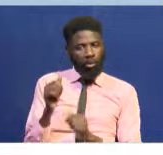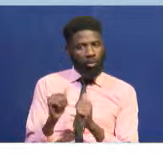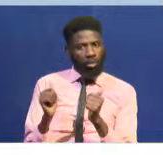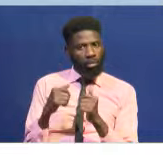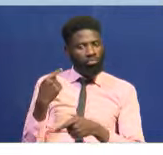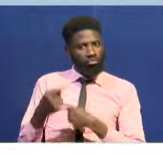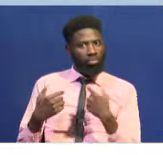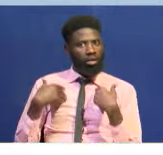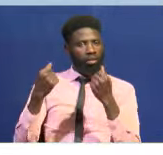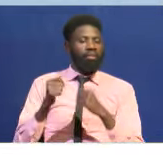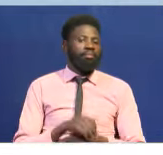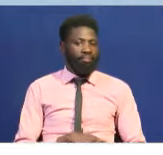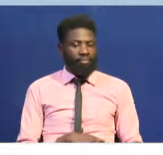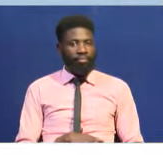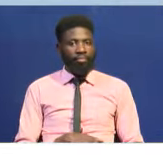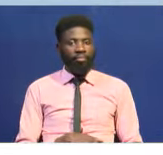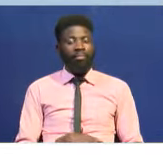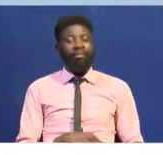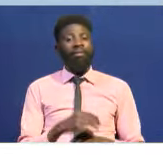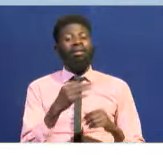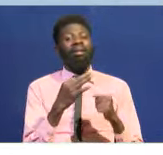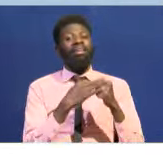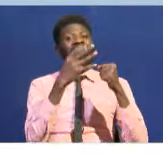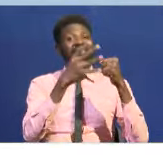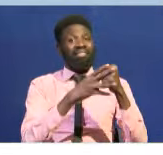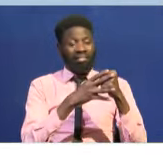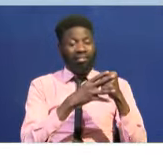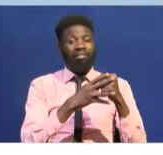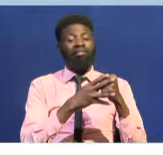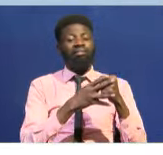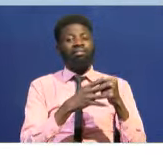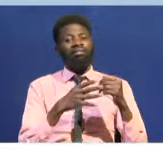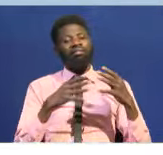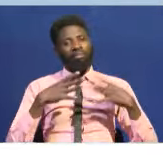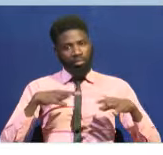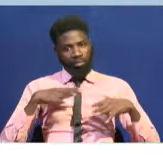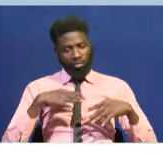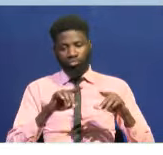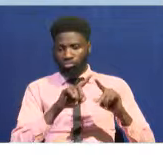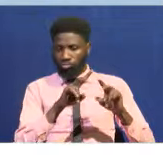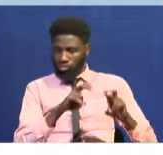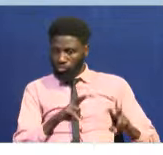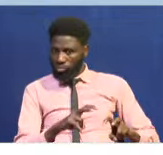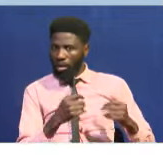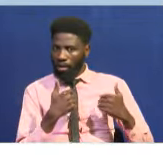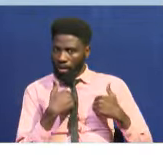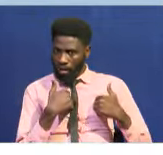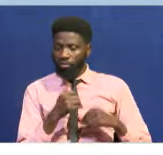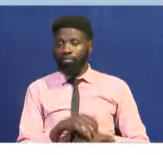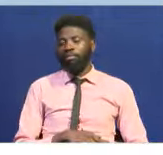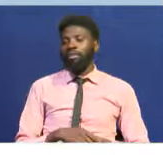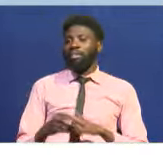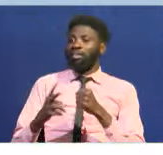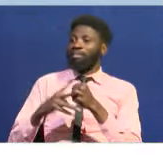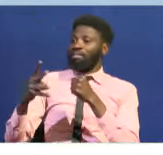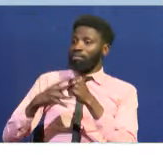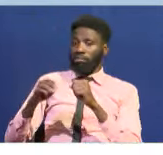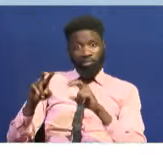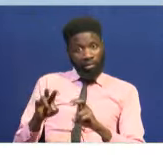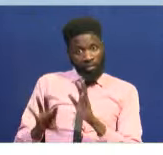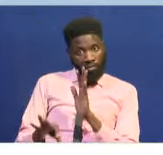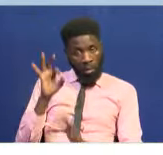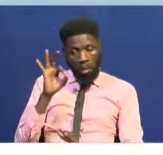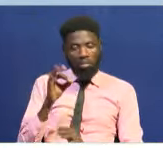a total of 89 samples have been submitted to laboratories for Mpox disease testing, of which 79 samples have